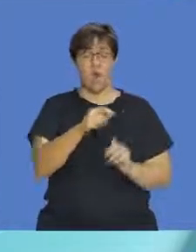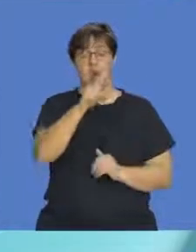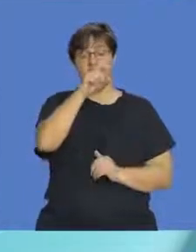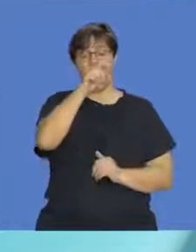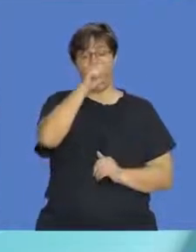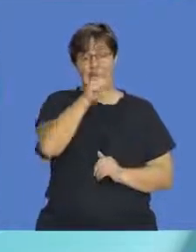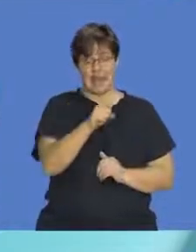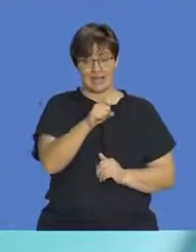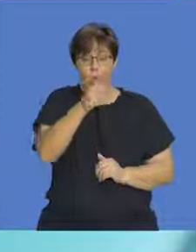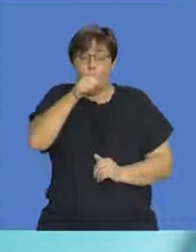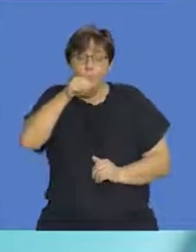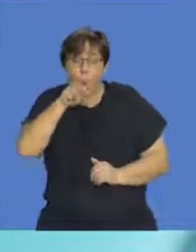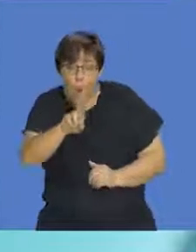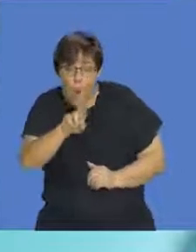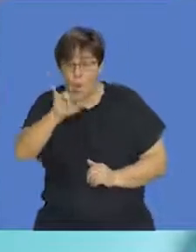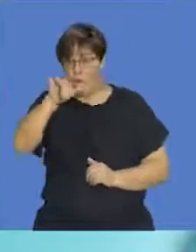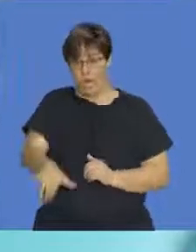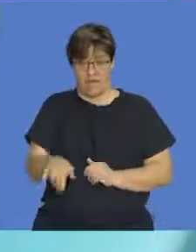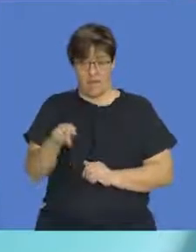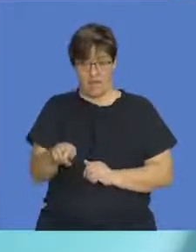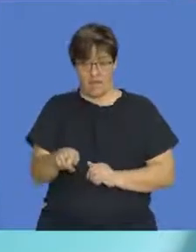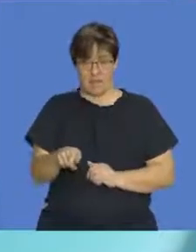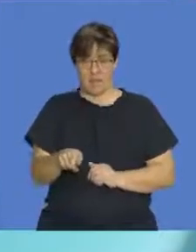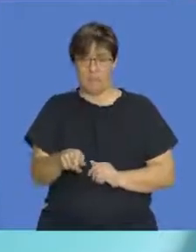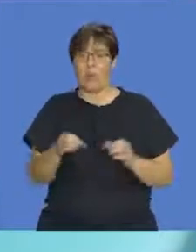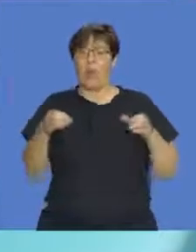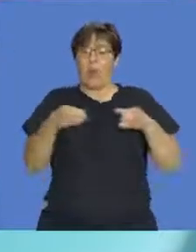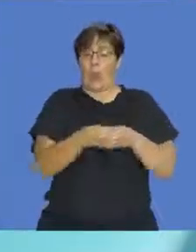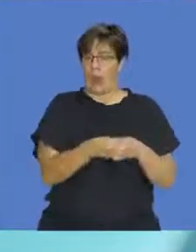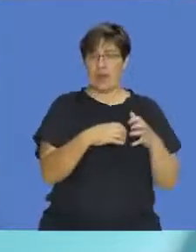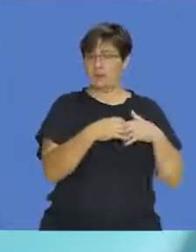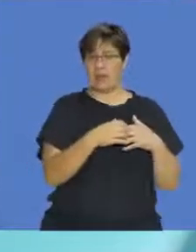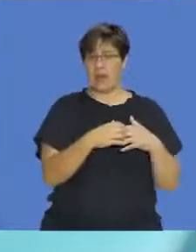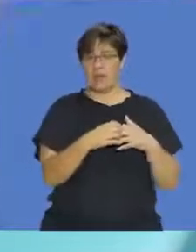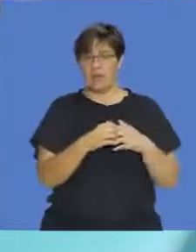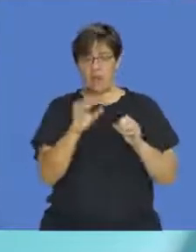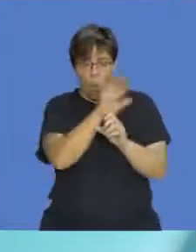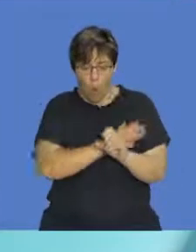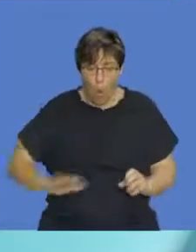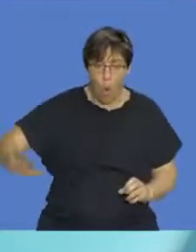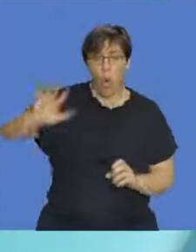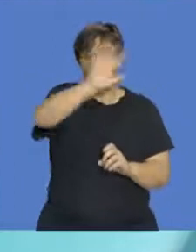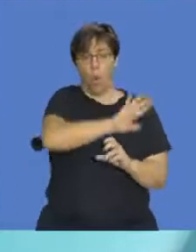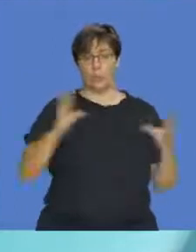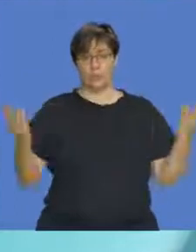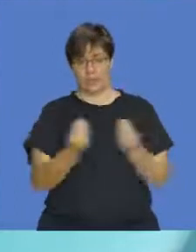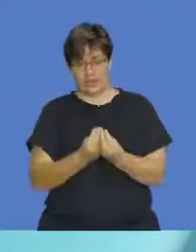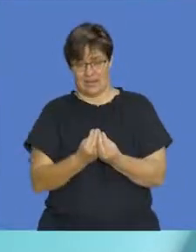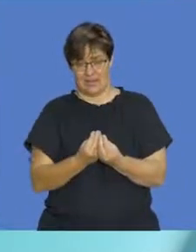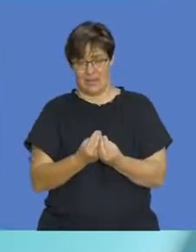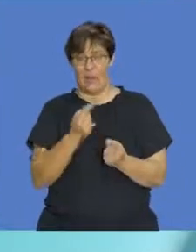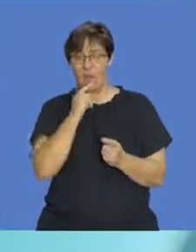or Y, we're not talking about a smaller set. We're actually talking about a bigger set. The conditions